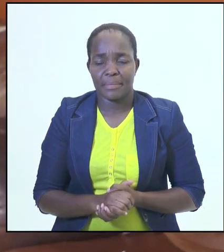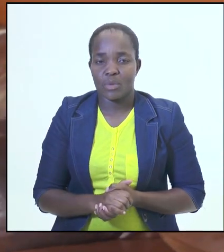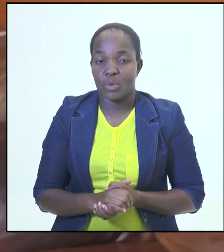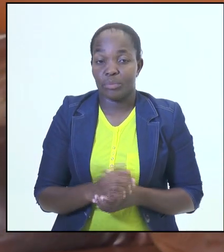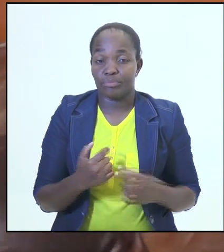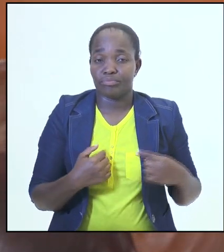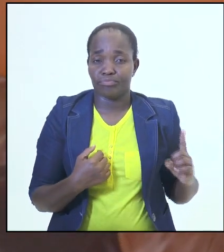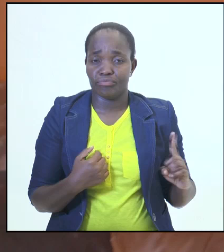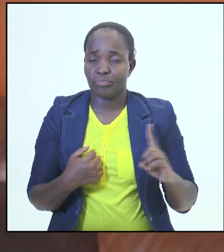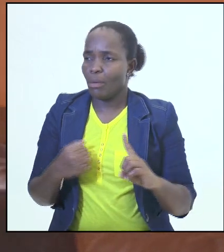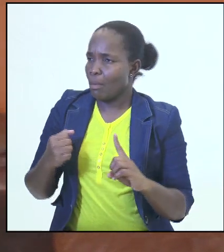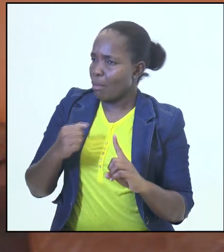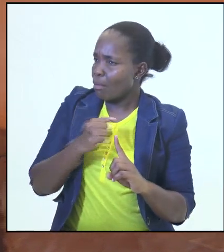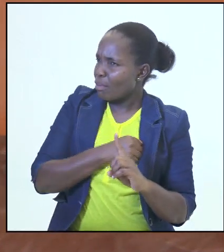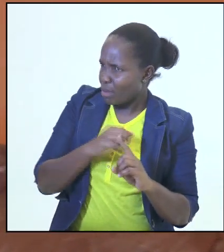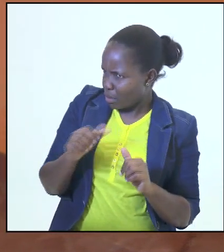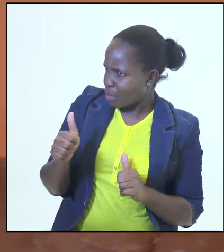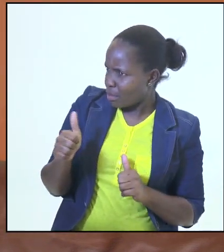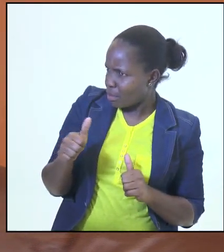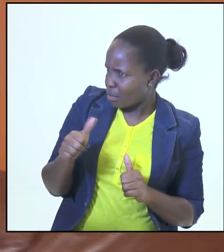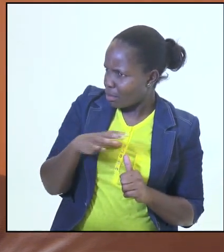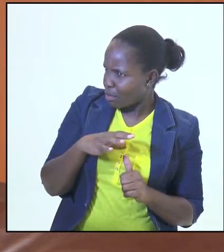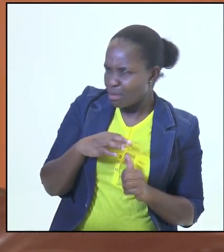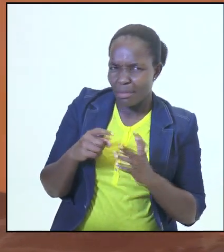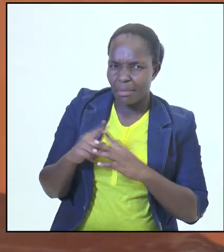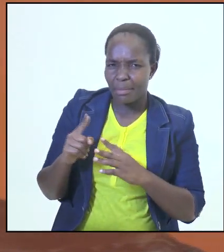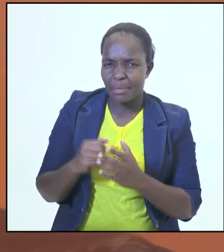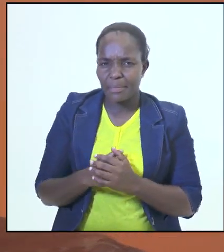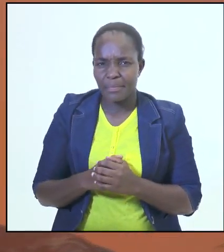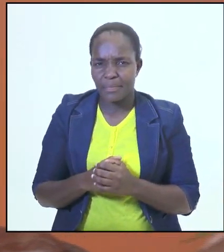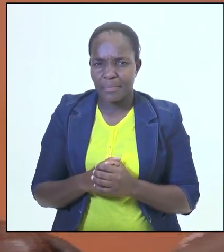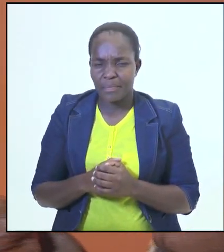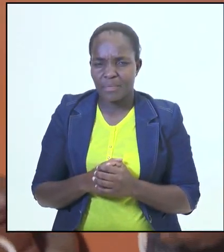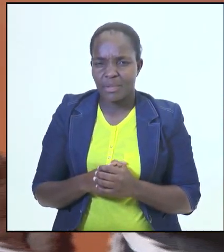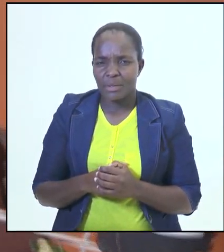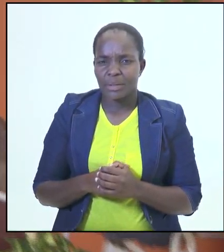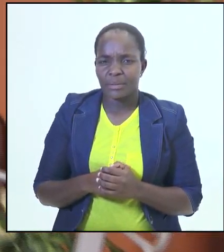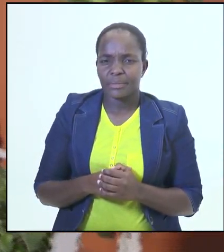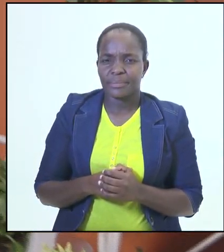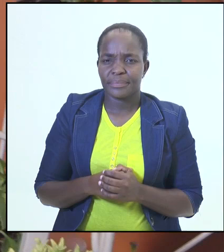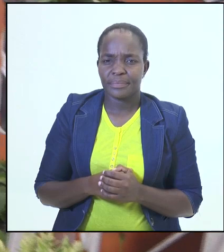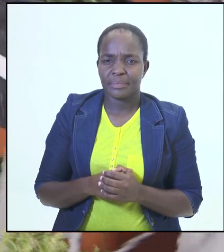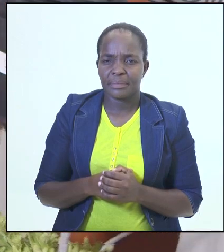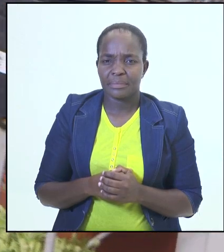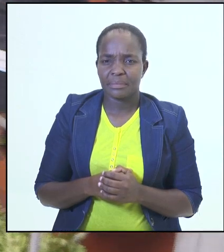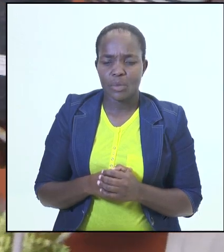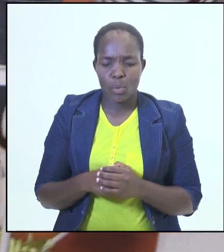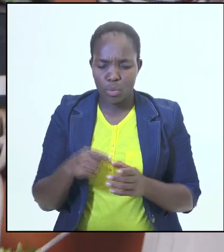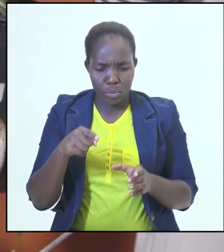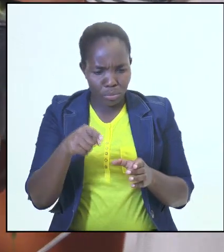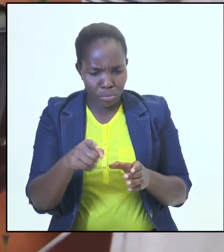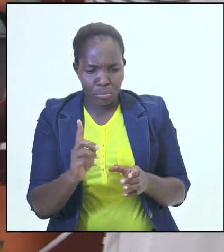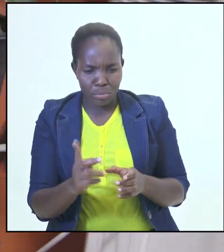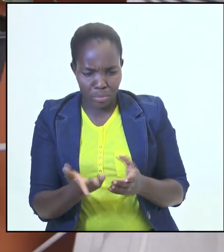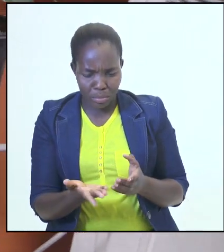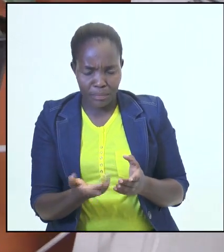Mom? Are you okay? What has happened? Oh no! Oh, even you.